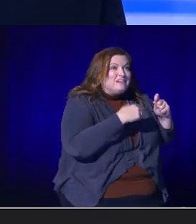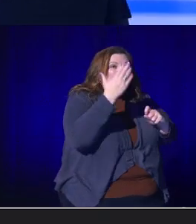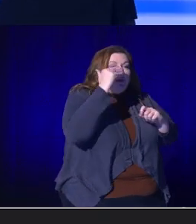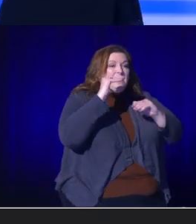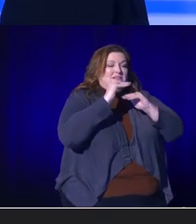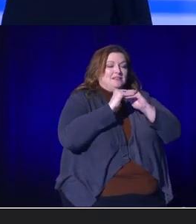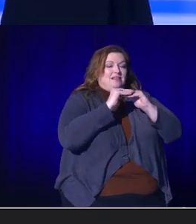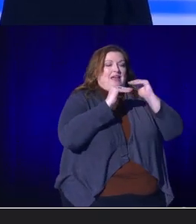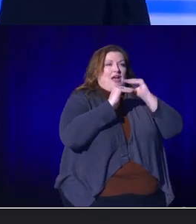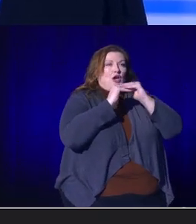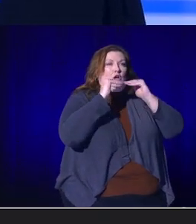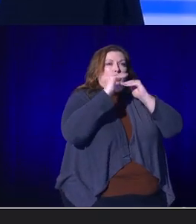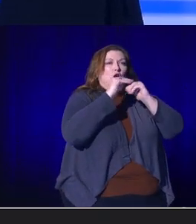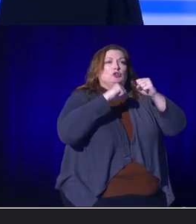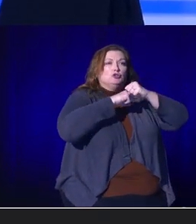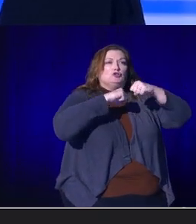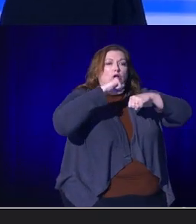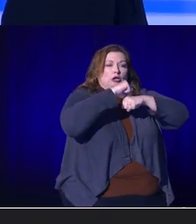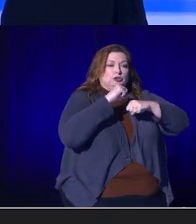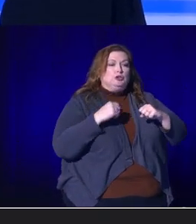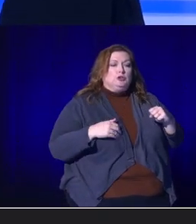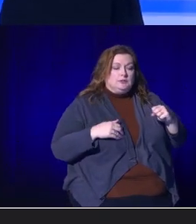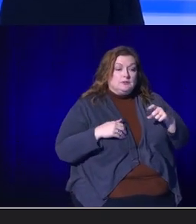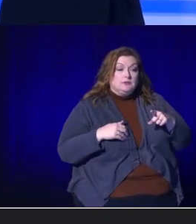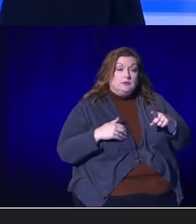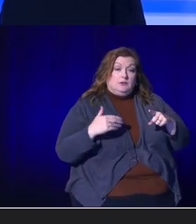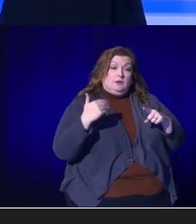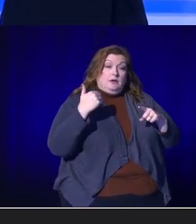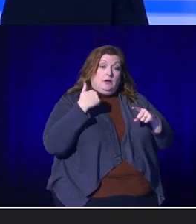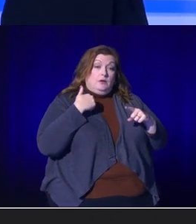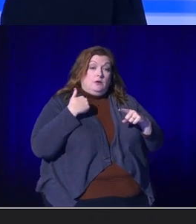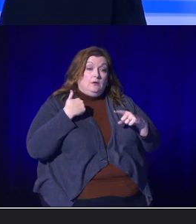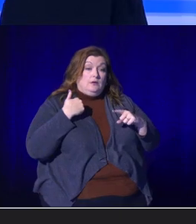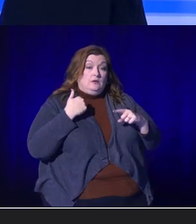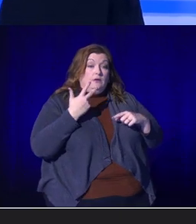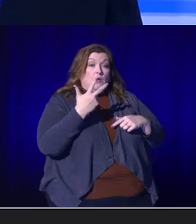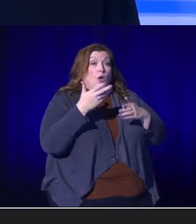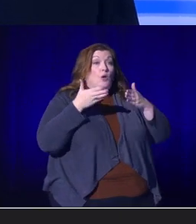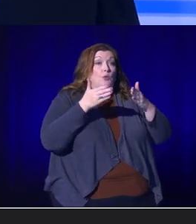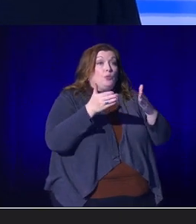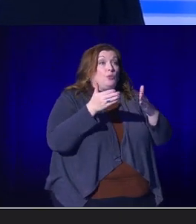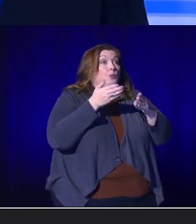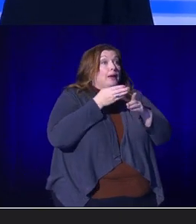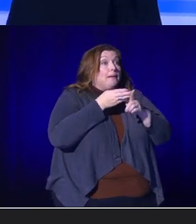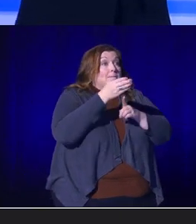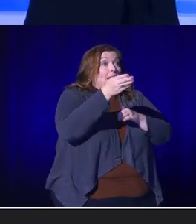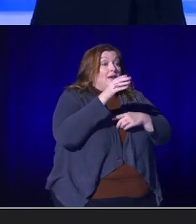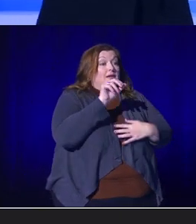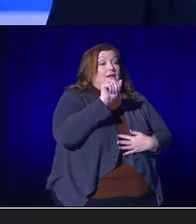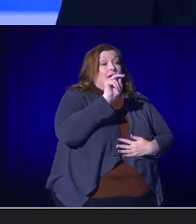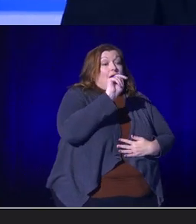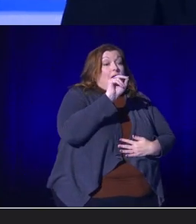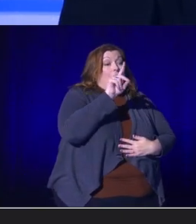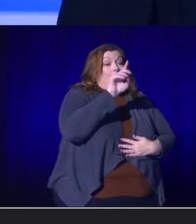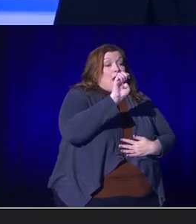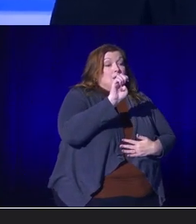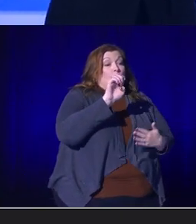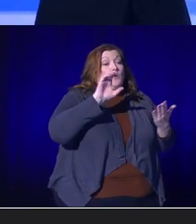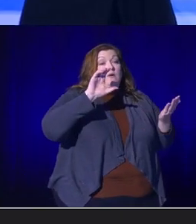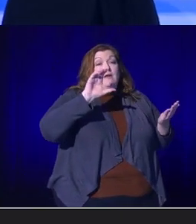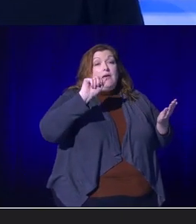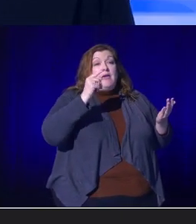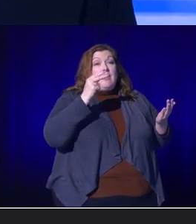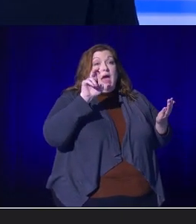structure that I'm presenting. So we have sort of 3 main components: an anode, a cathode, and an